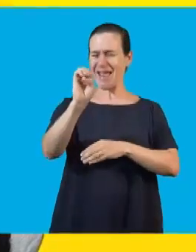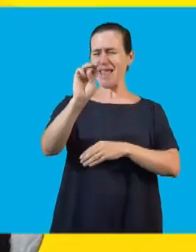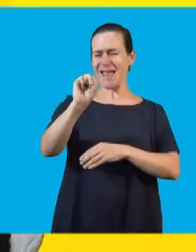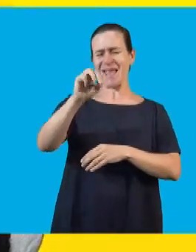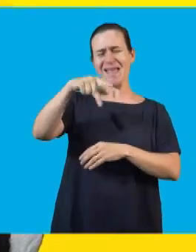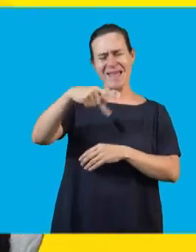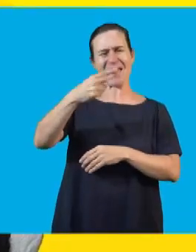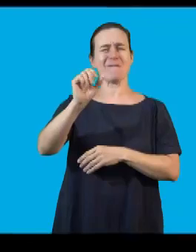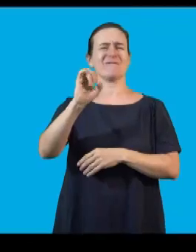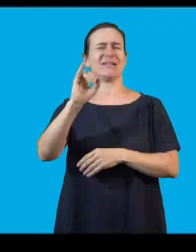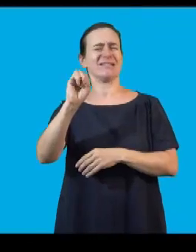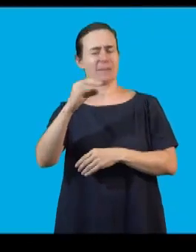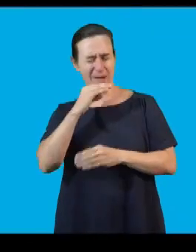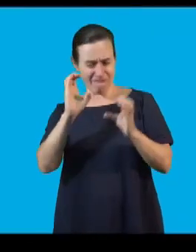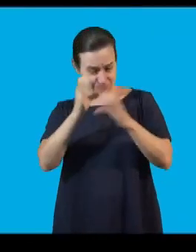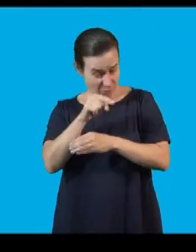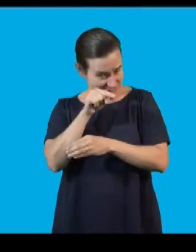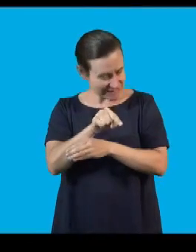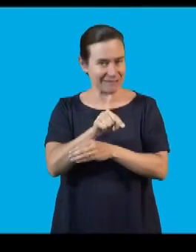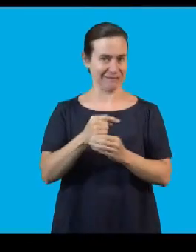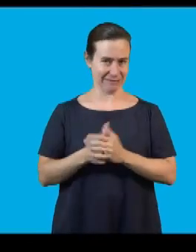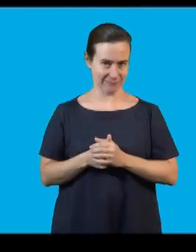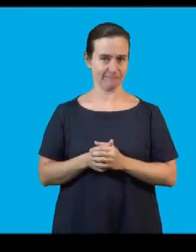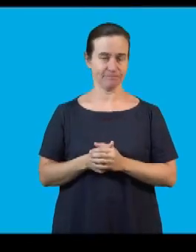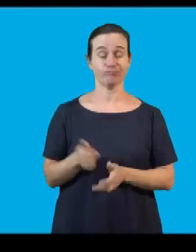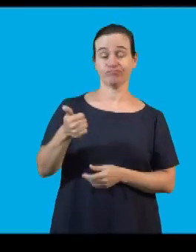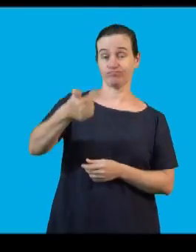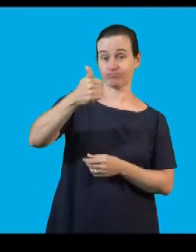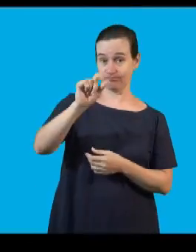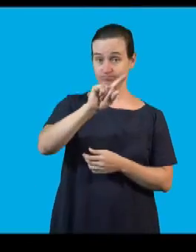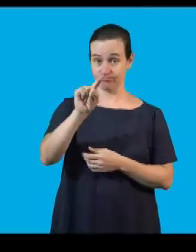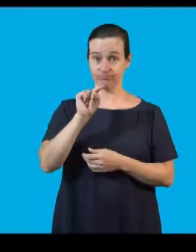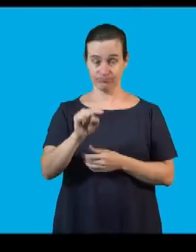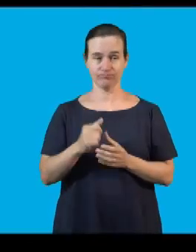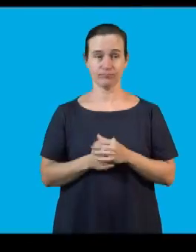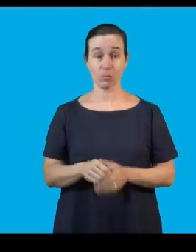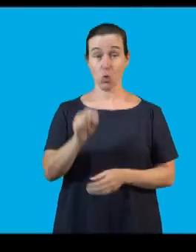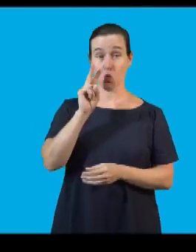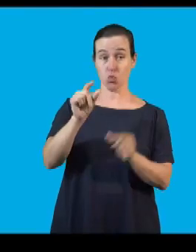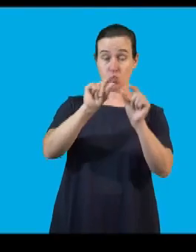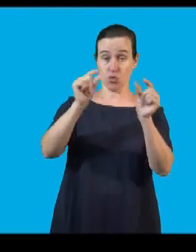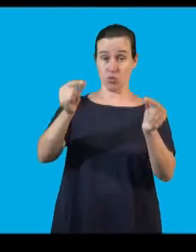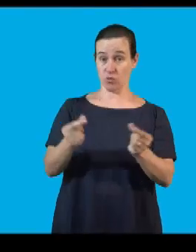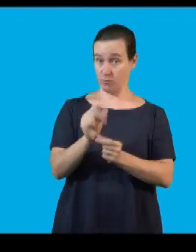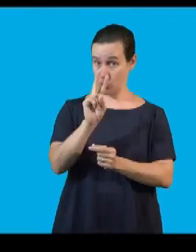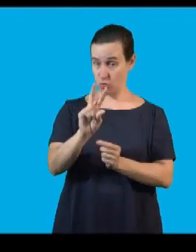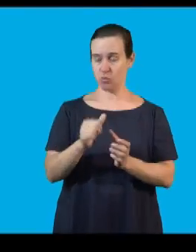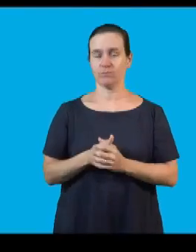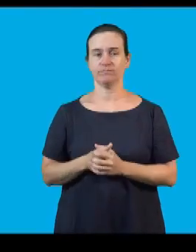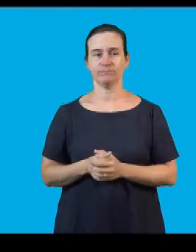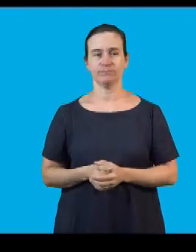home the point of the cartoonist, all right? Let's move on to our next question. It says, refer to frame